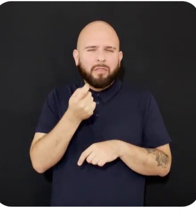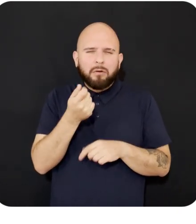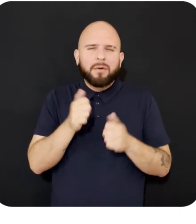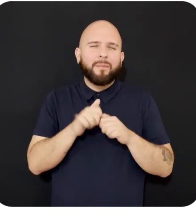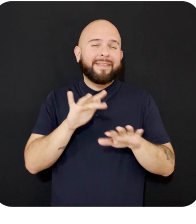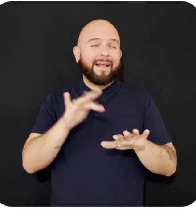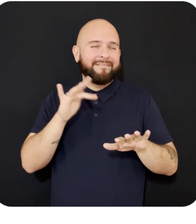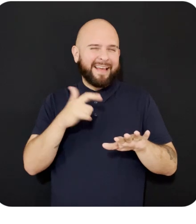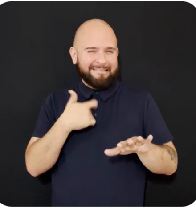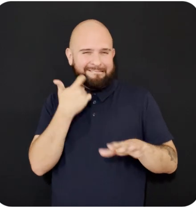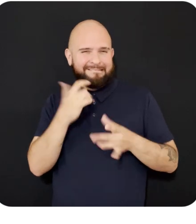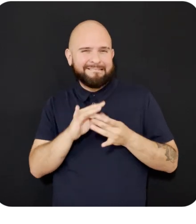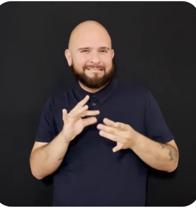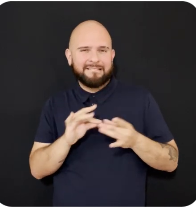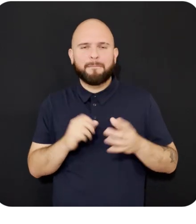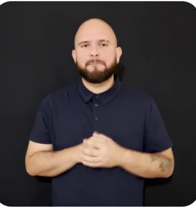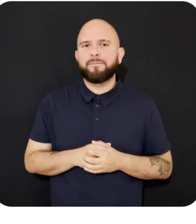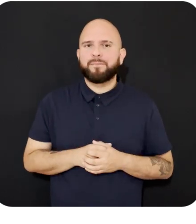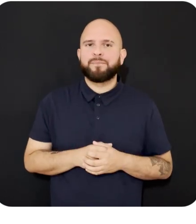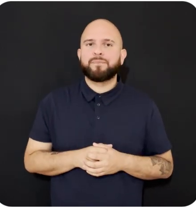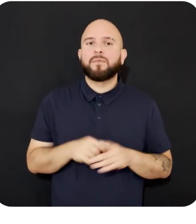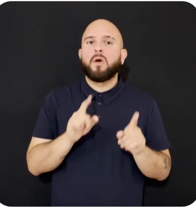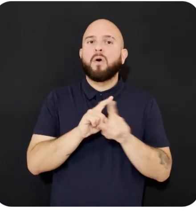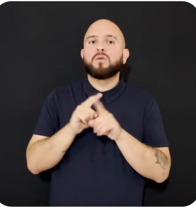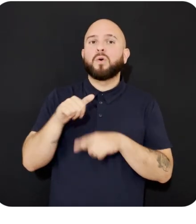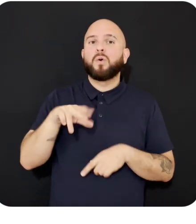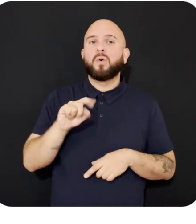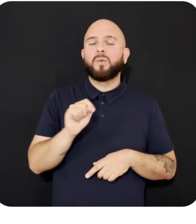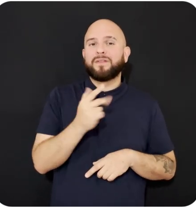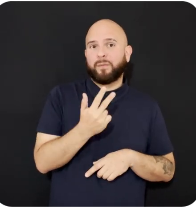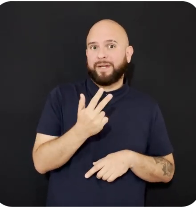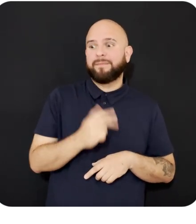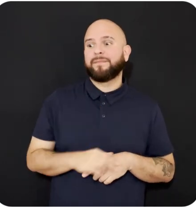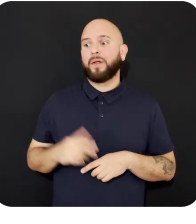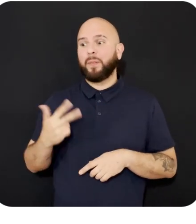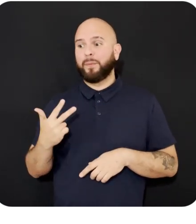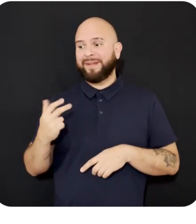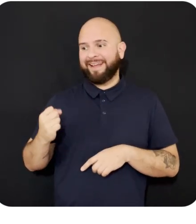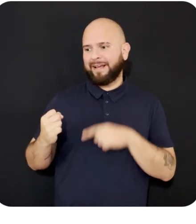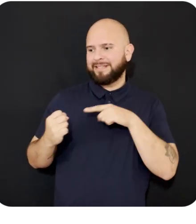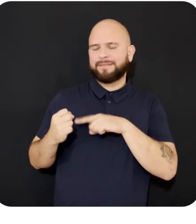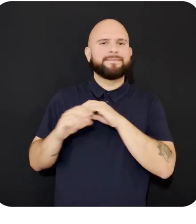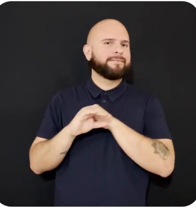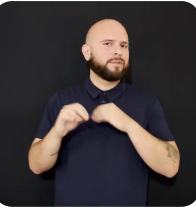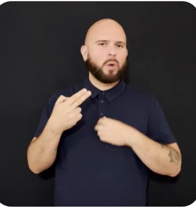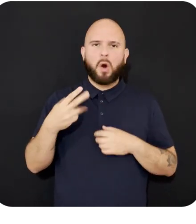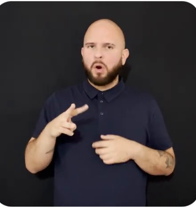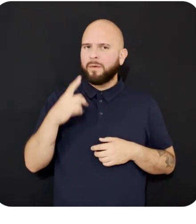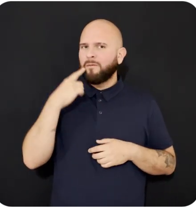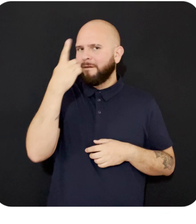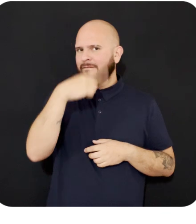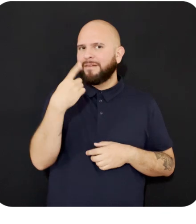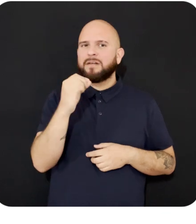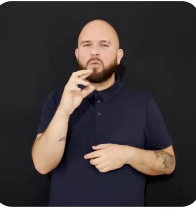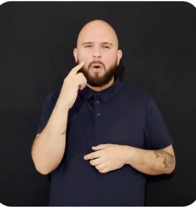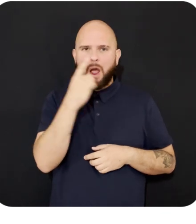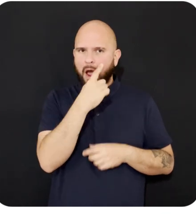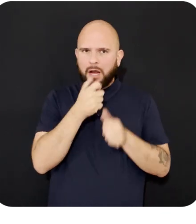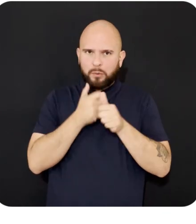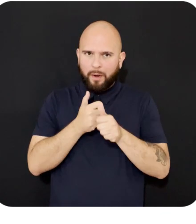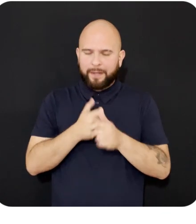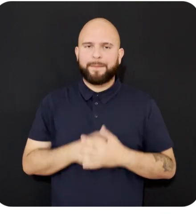mentioned earlier. In addition, just like the Quest 3, the Quest 3S does not contain any hardware for face or eye